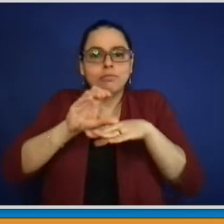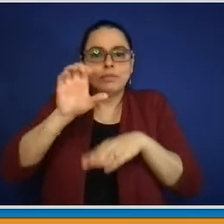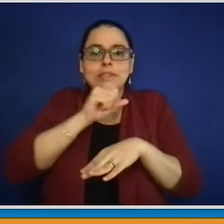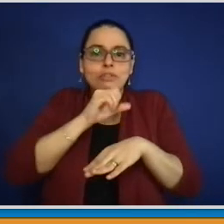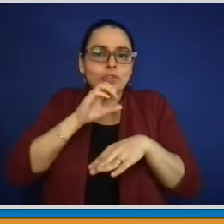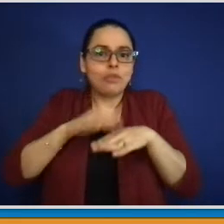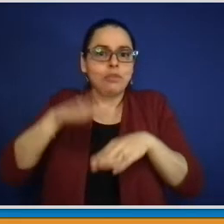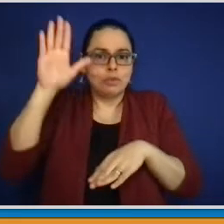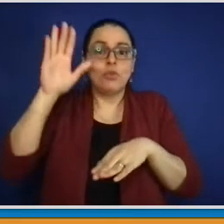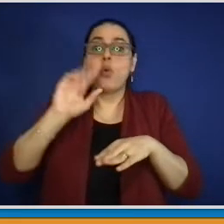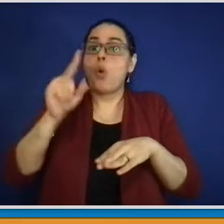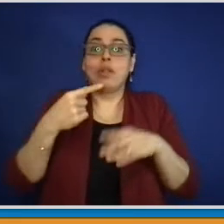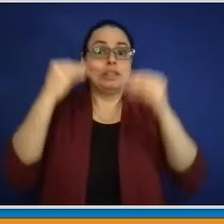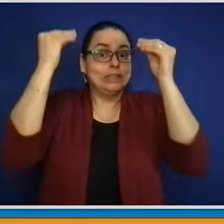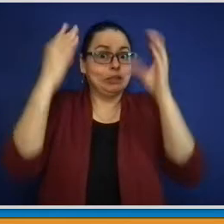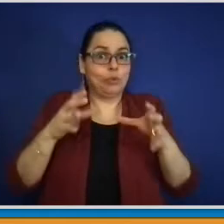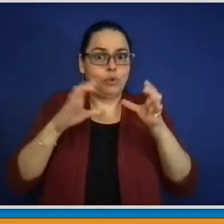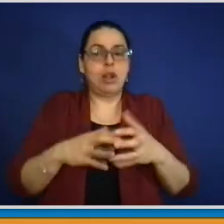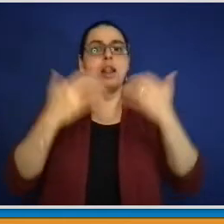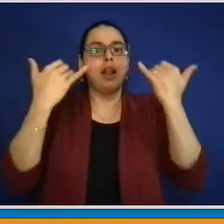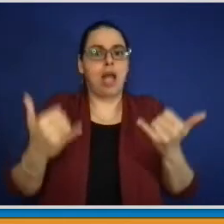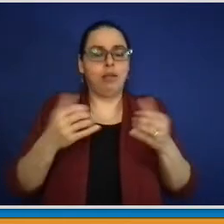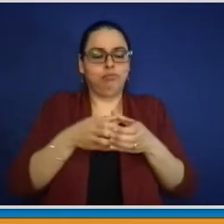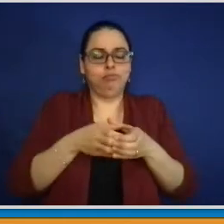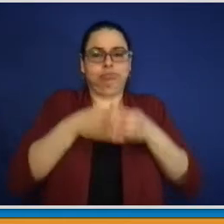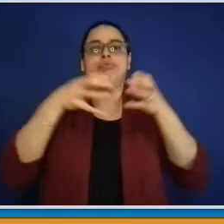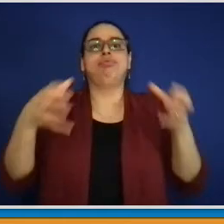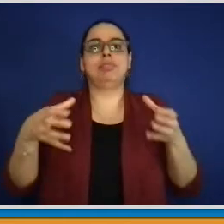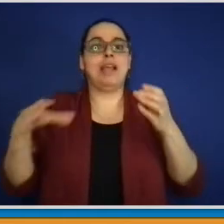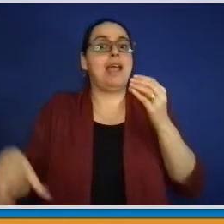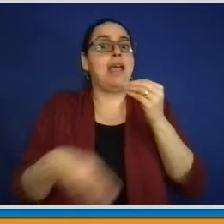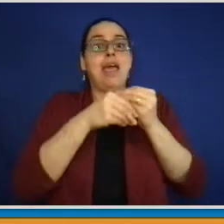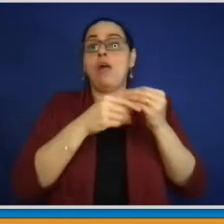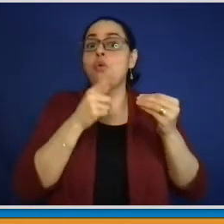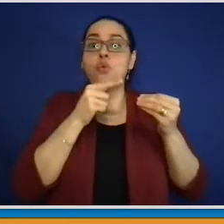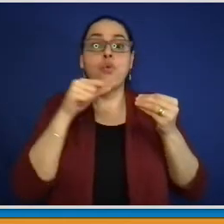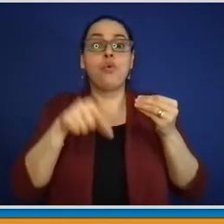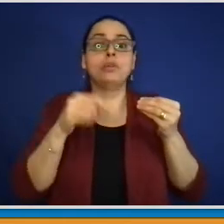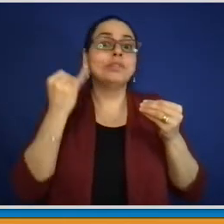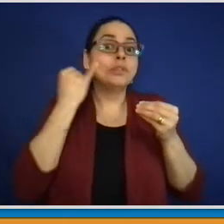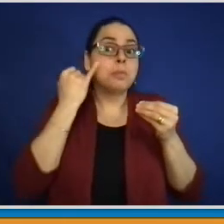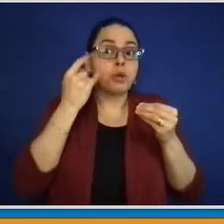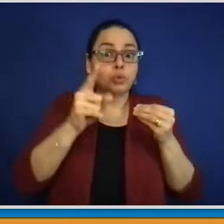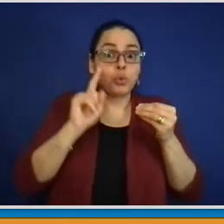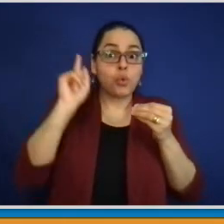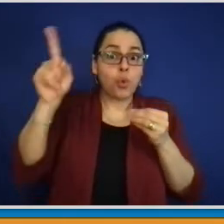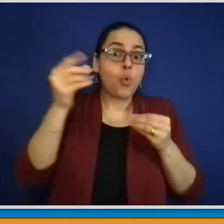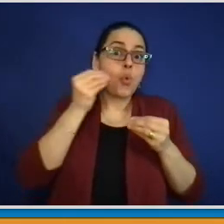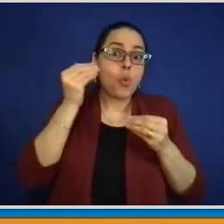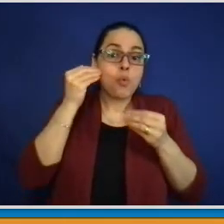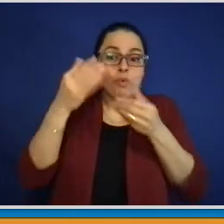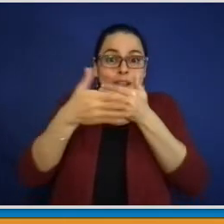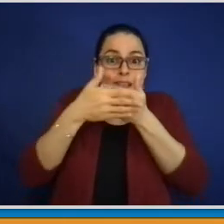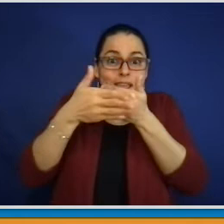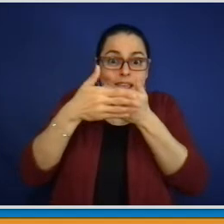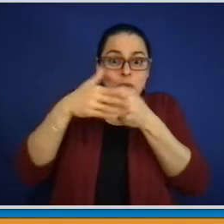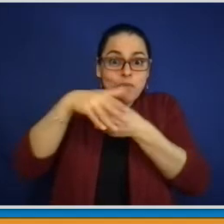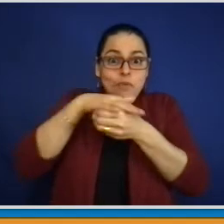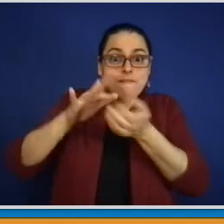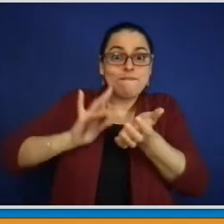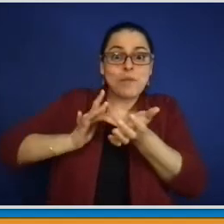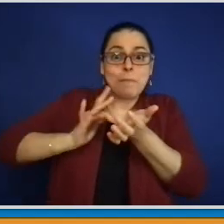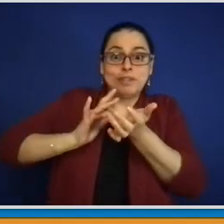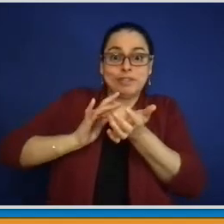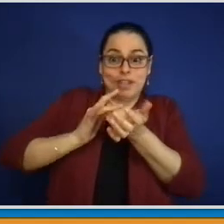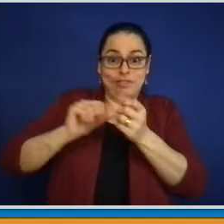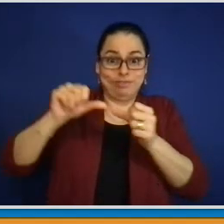has broadened, so that if you go to your local pharmacy, if they're one of the pharmacies that are issuing COVID shots, you now can do that if you have an